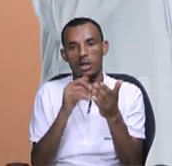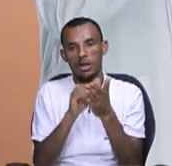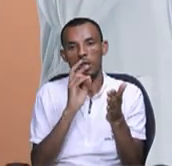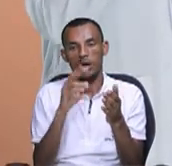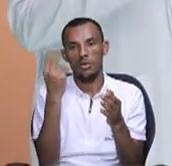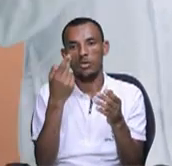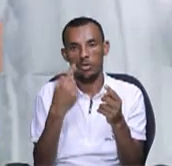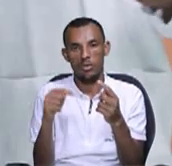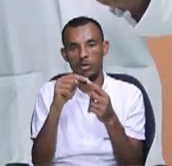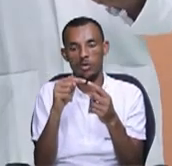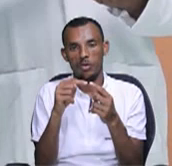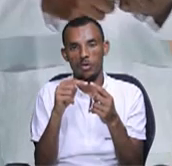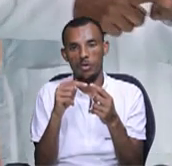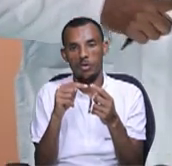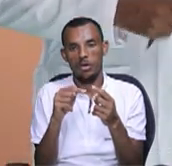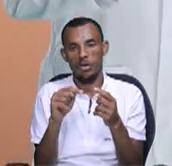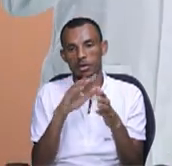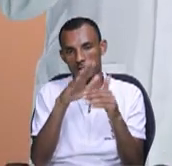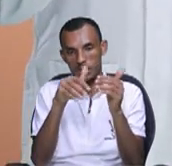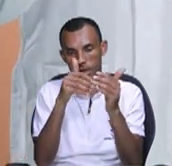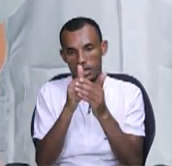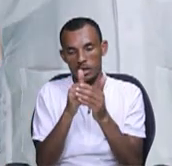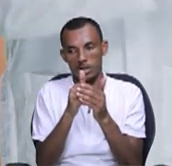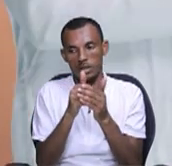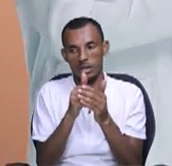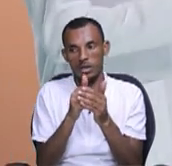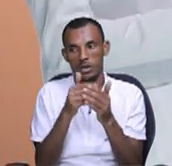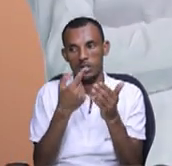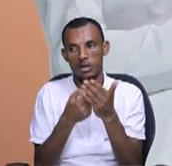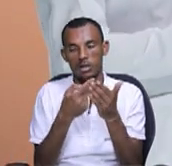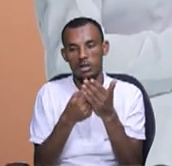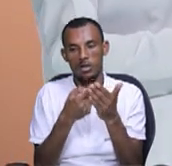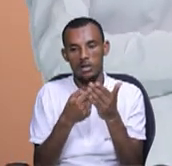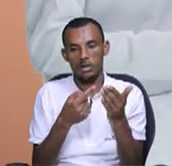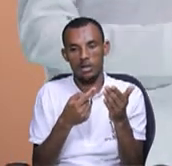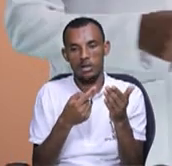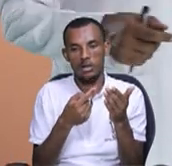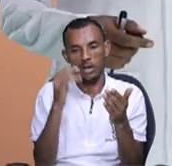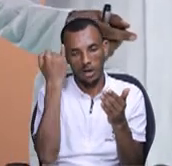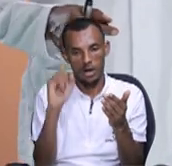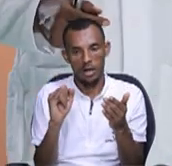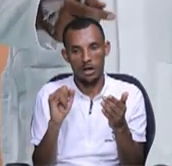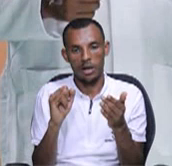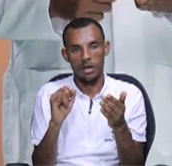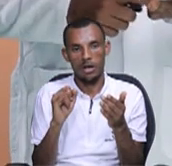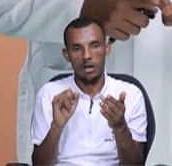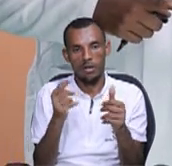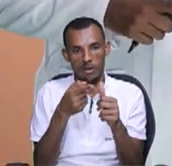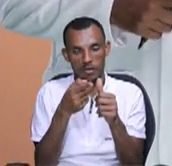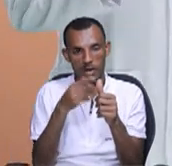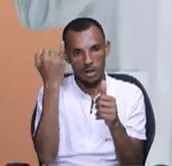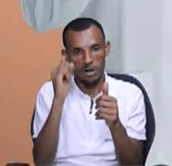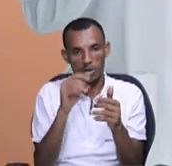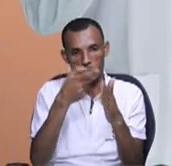to. Therefore, let me generalize these ideas. The